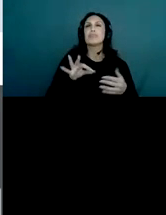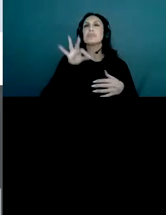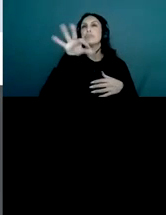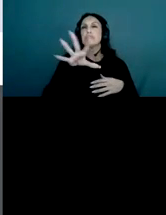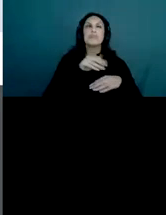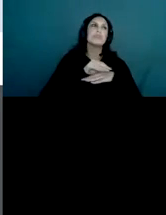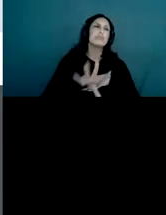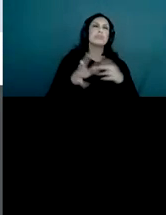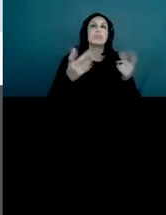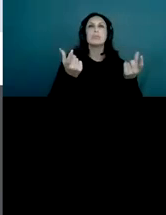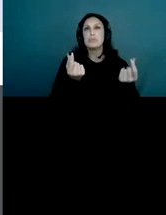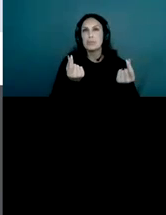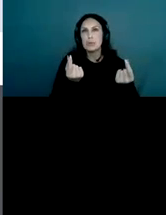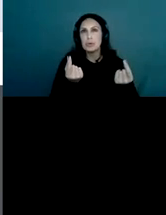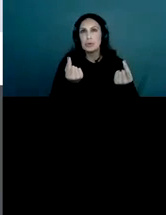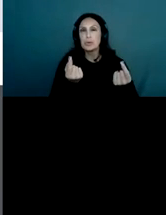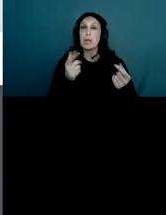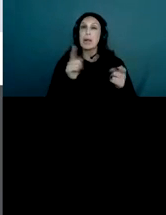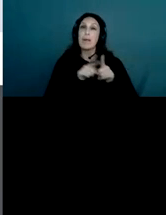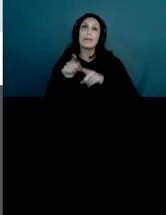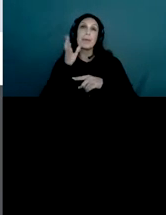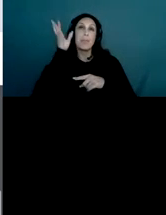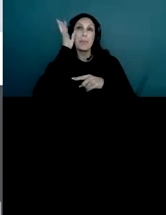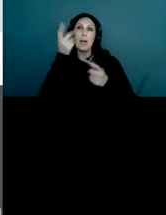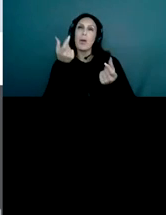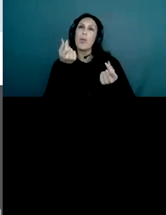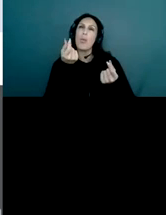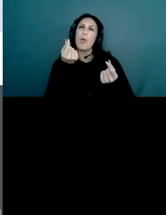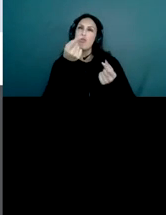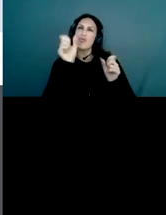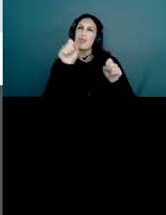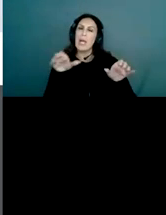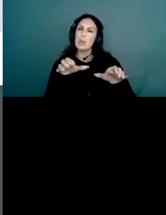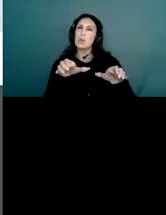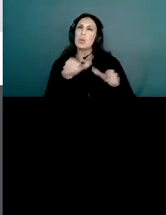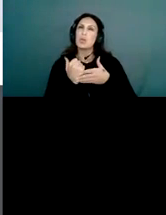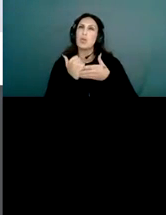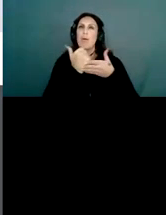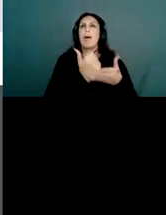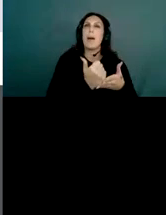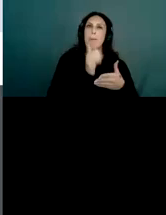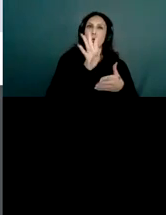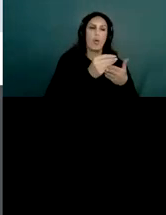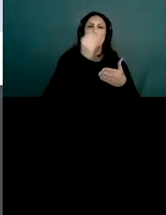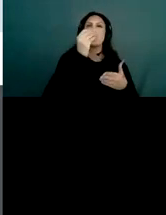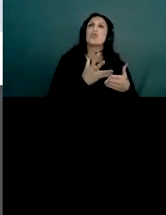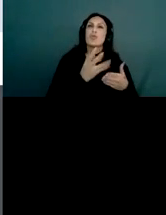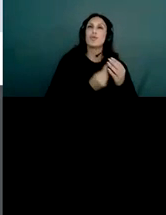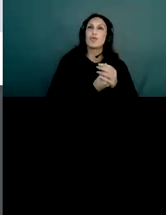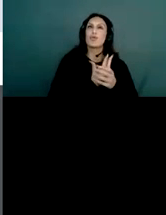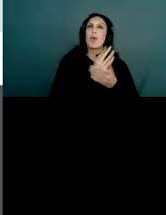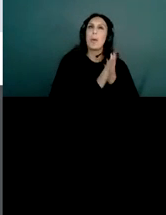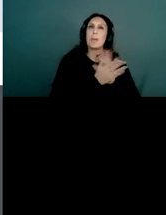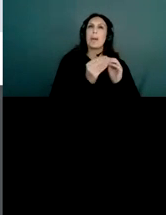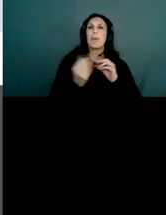independent practice so your students can go ahead and work on it by themselves. And then there's also a wrap up to go ahead and check your students' understanding. So